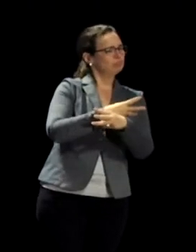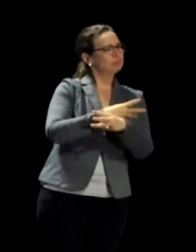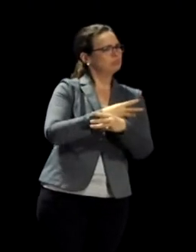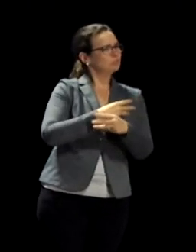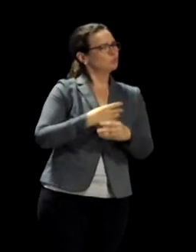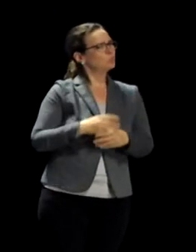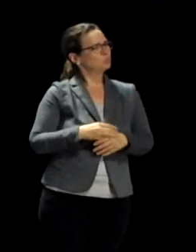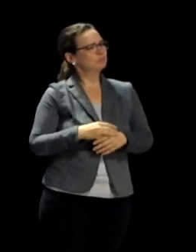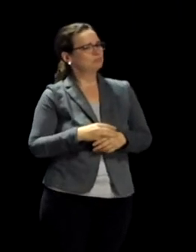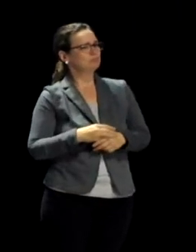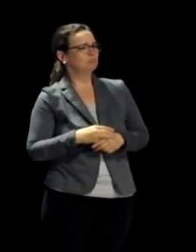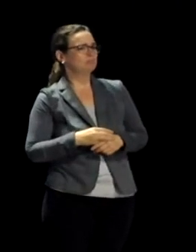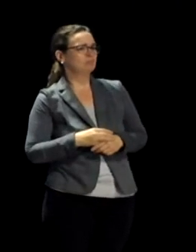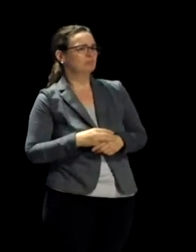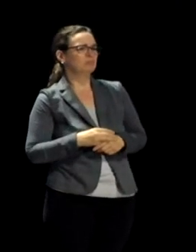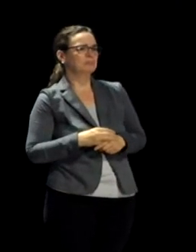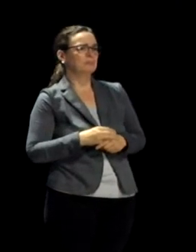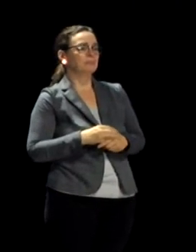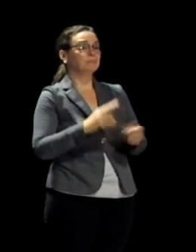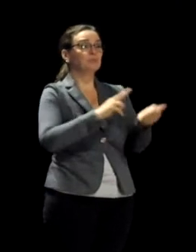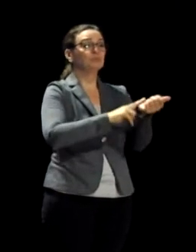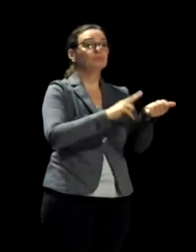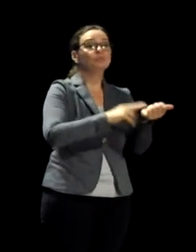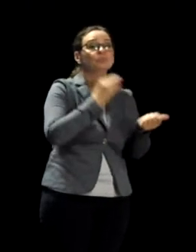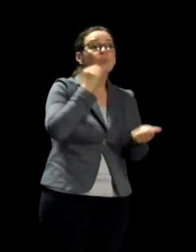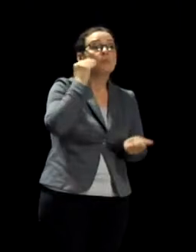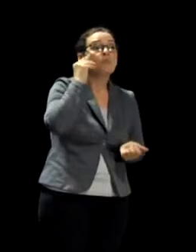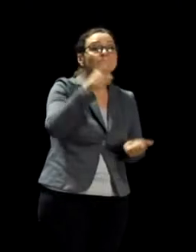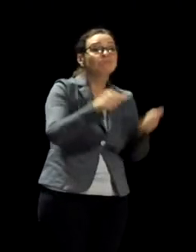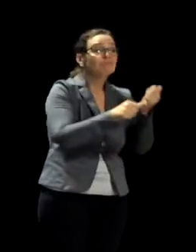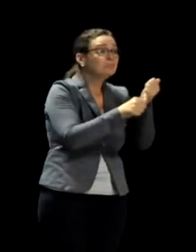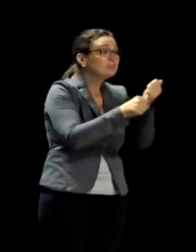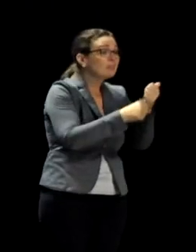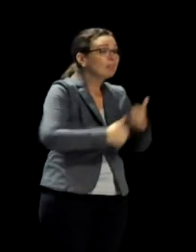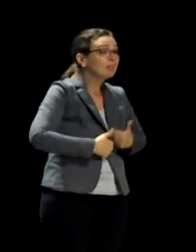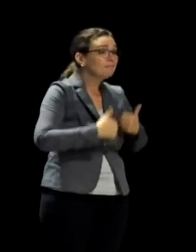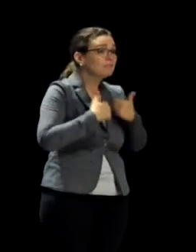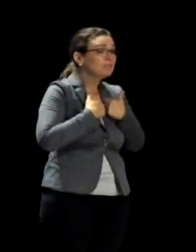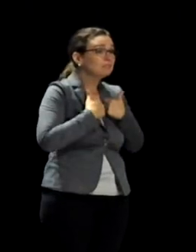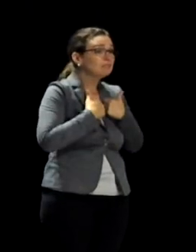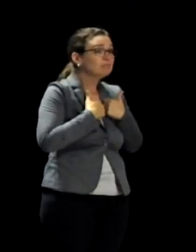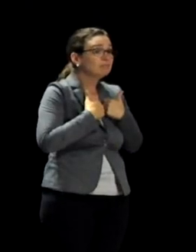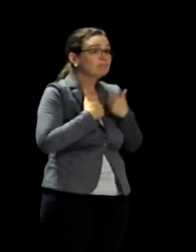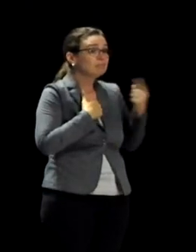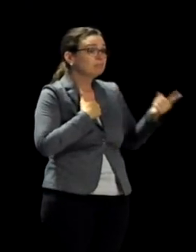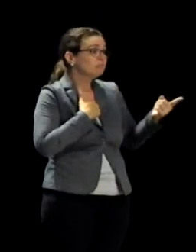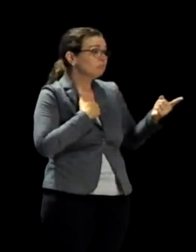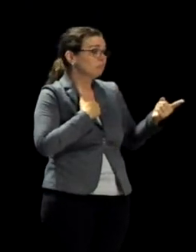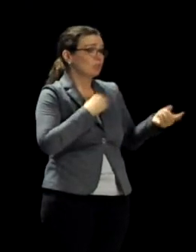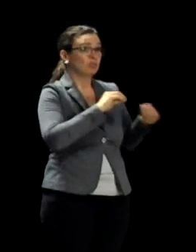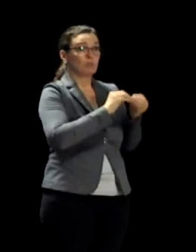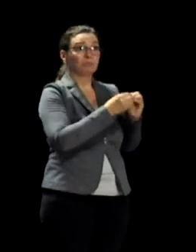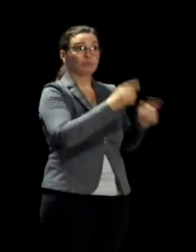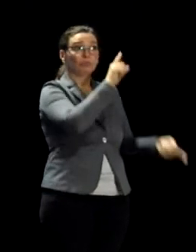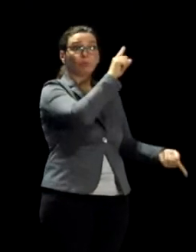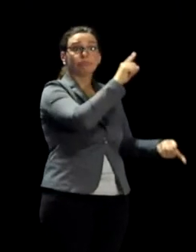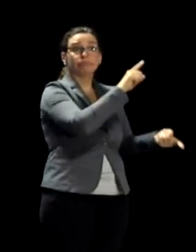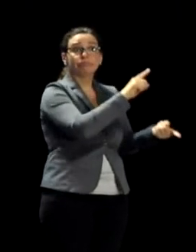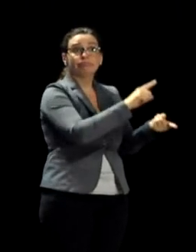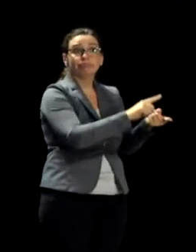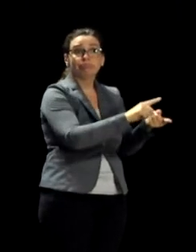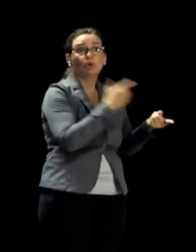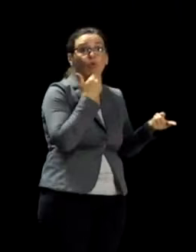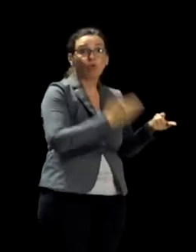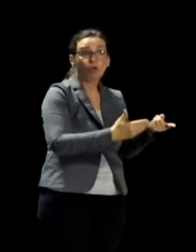in a facility, an assisted living or nursing home in really a month and a half, 2 months. We think the memory care